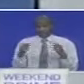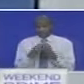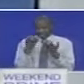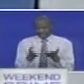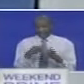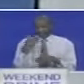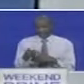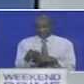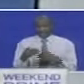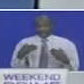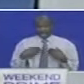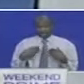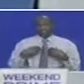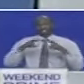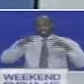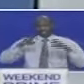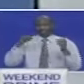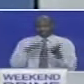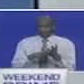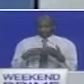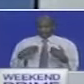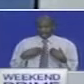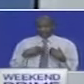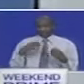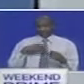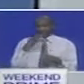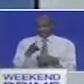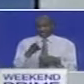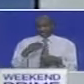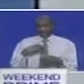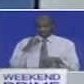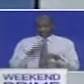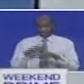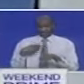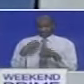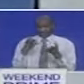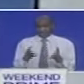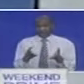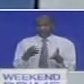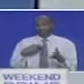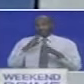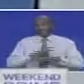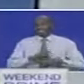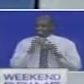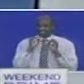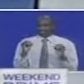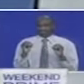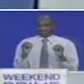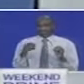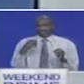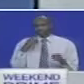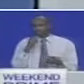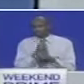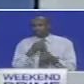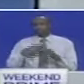after. It is Checkpoint. And the president recently said time for settling down is over. What has it been like? What do we